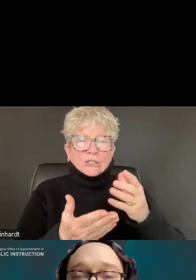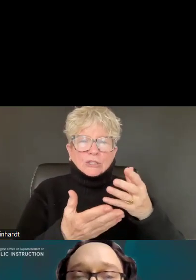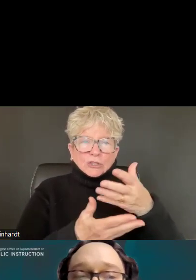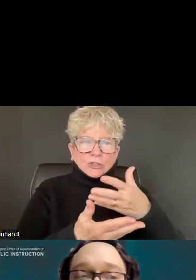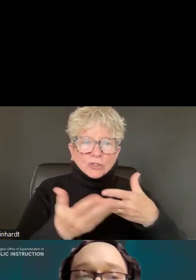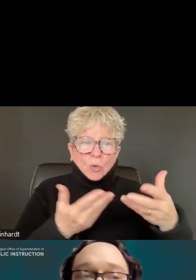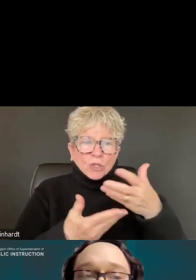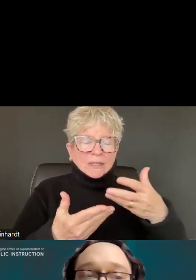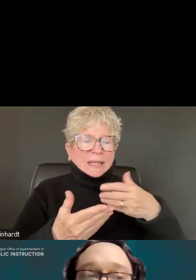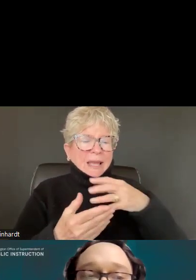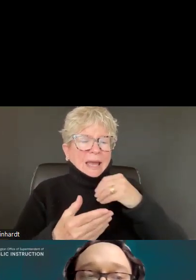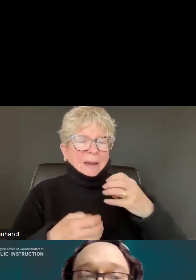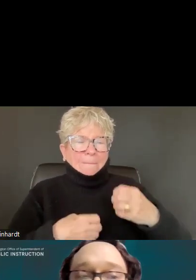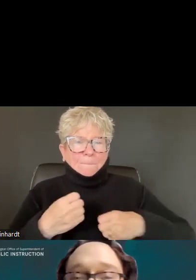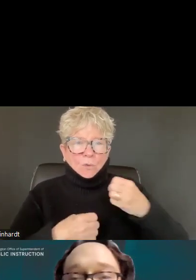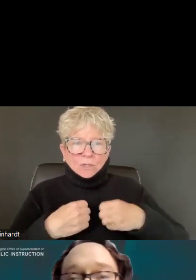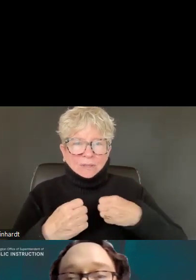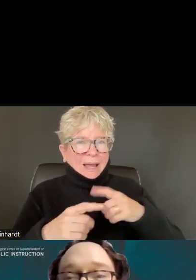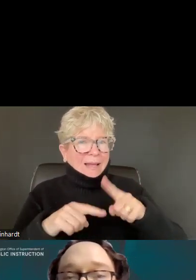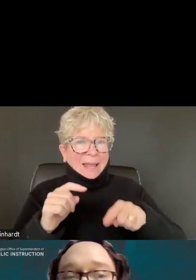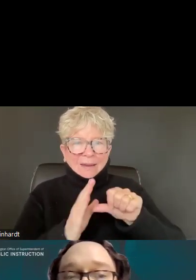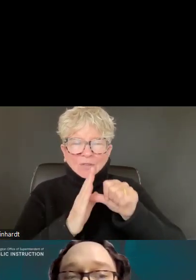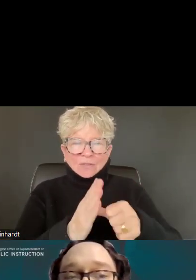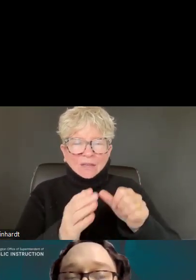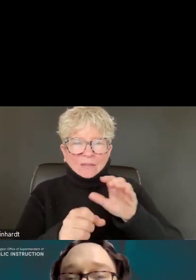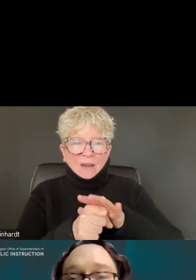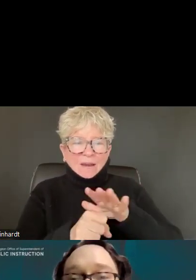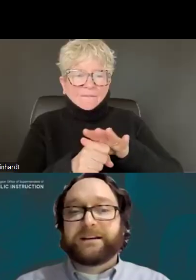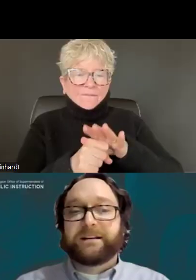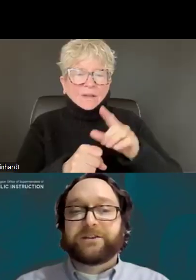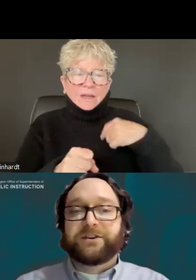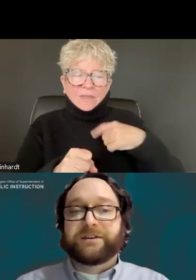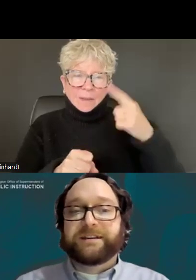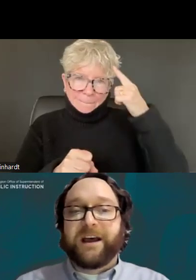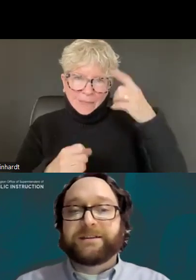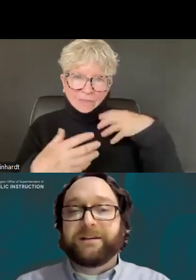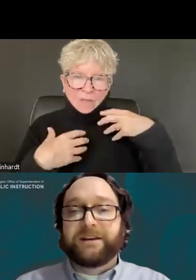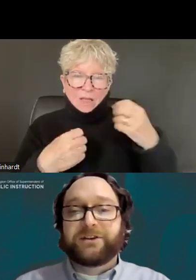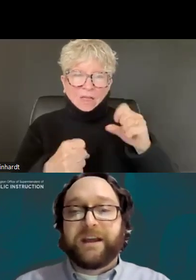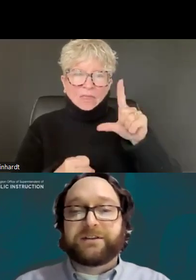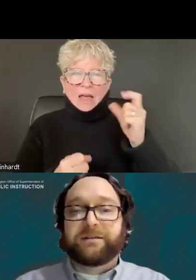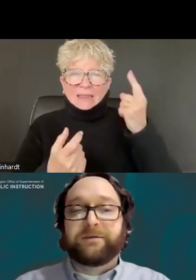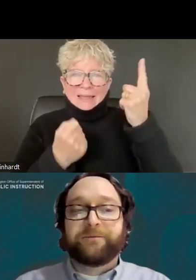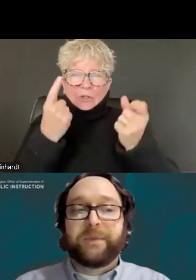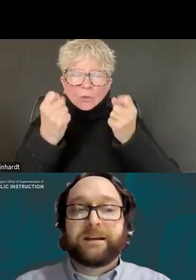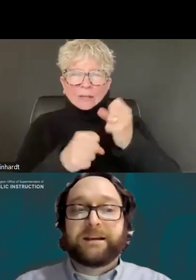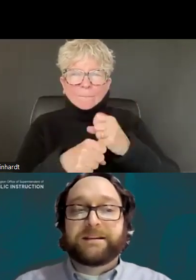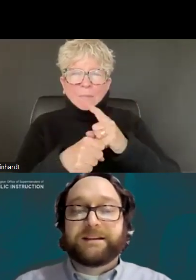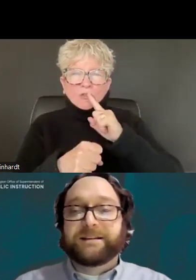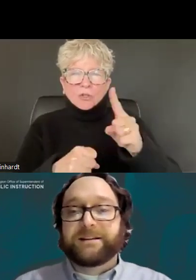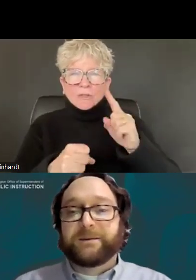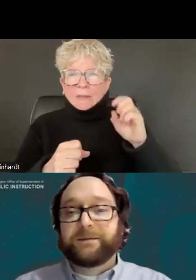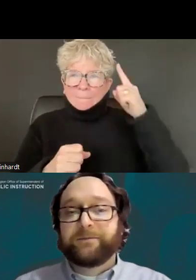And also, by utilizing universal principles, the mental health literacy ensures that mental health education